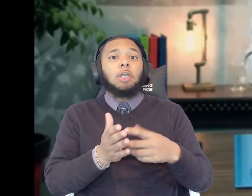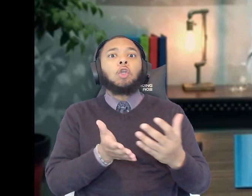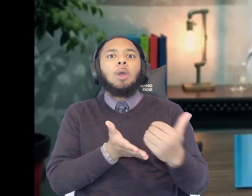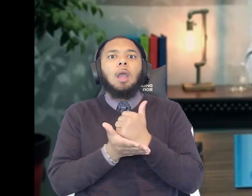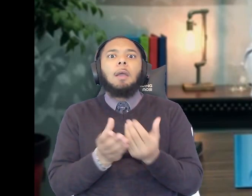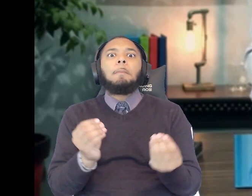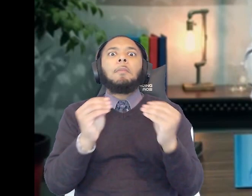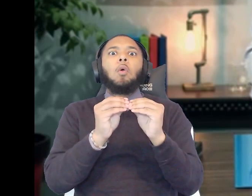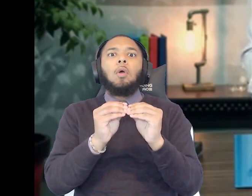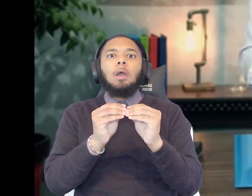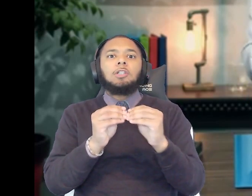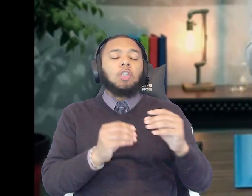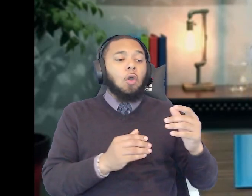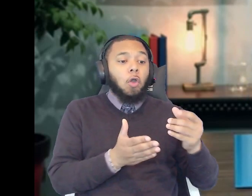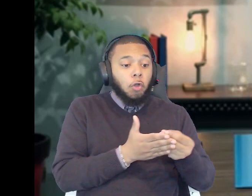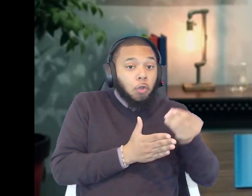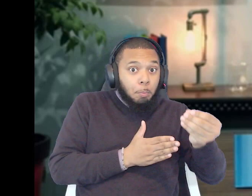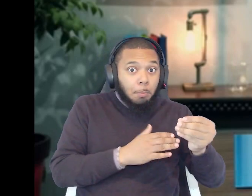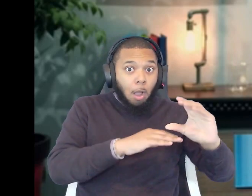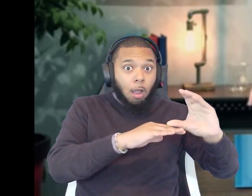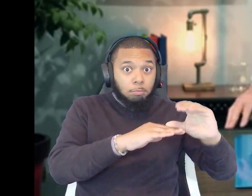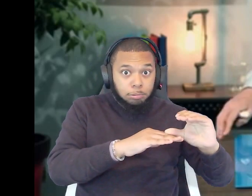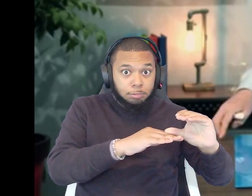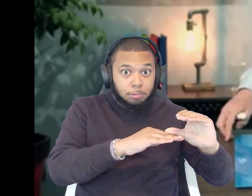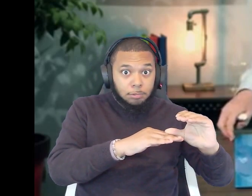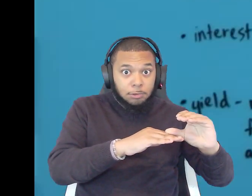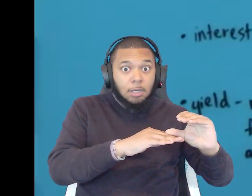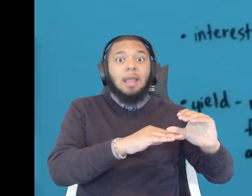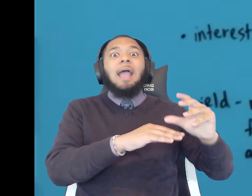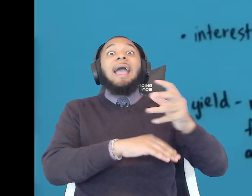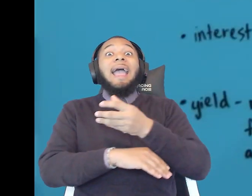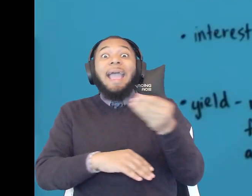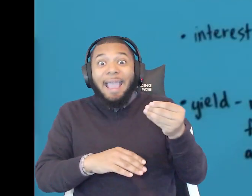it, but you're still going to get 9%